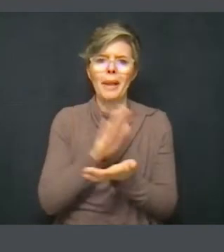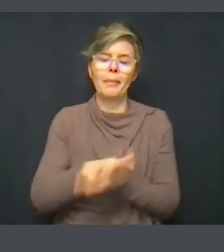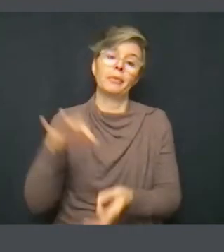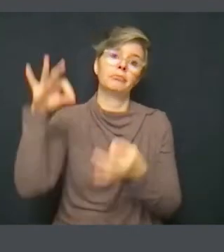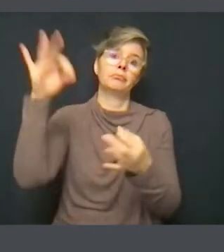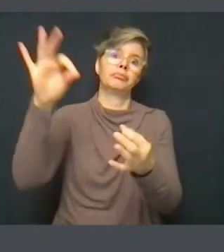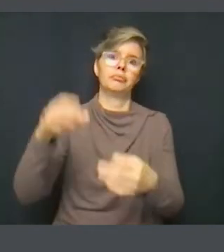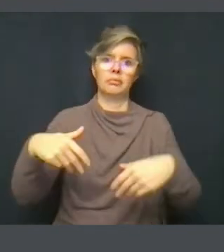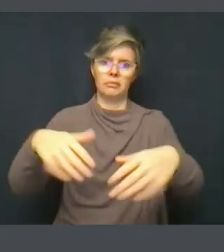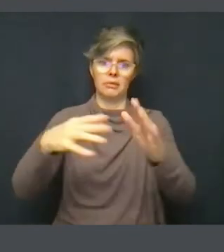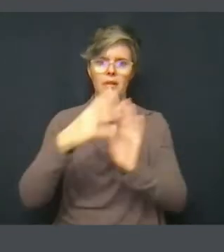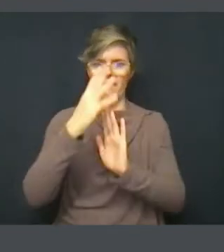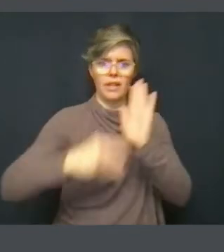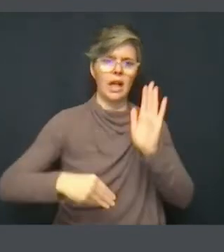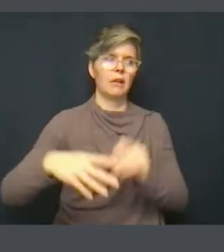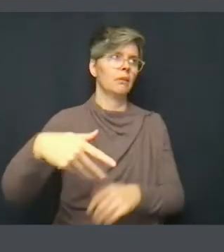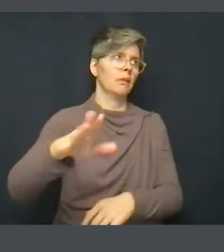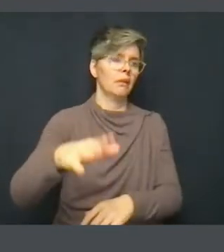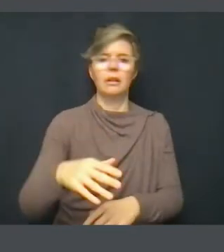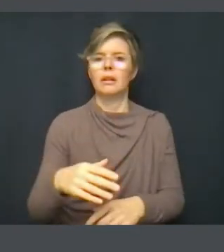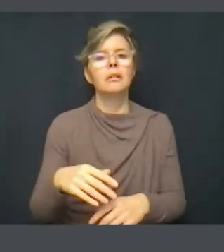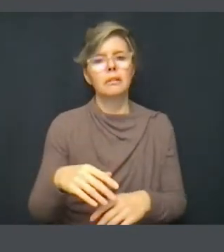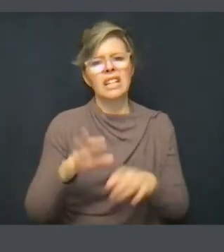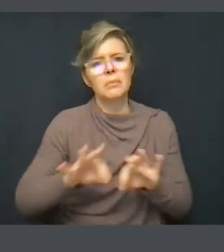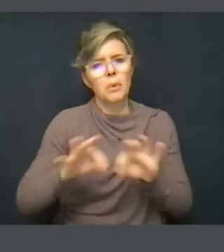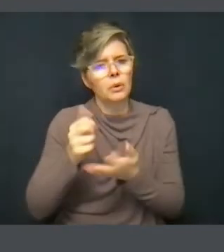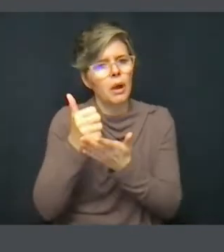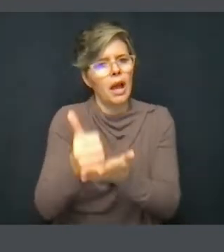they'll be able to give you the answers that you want, right?